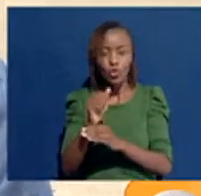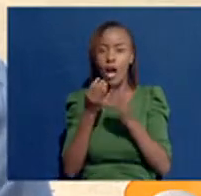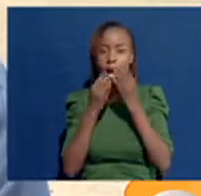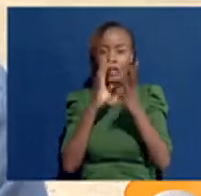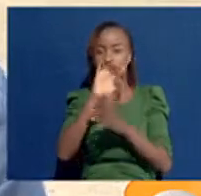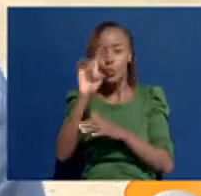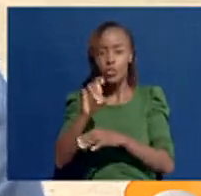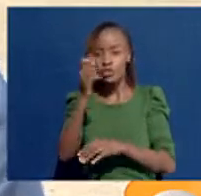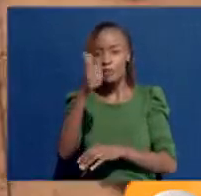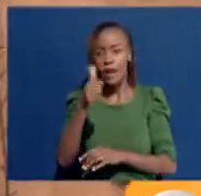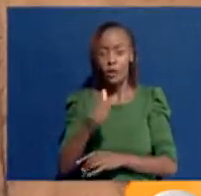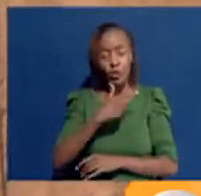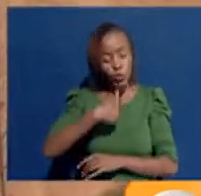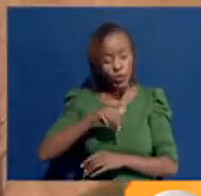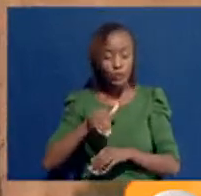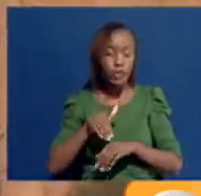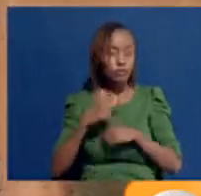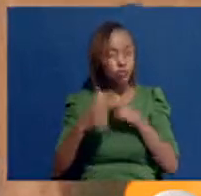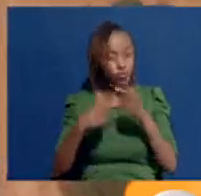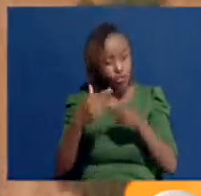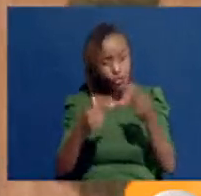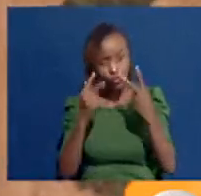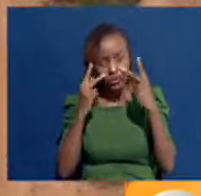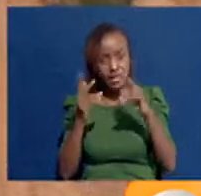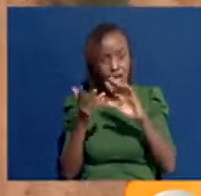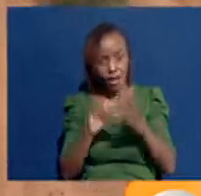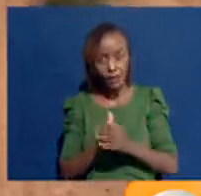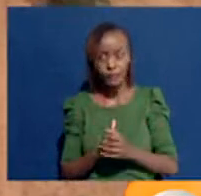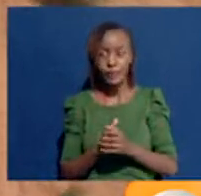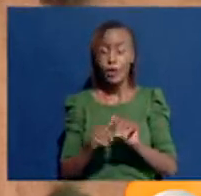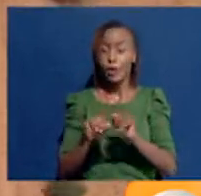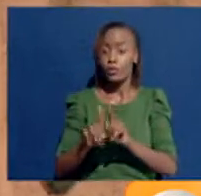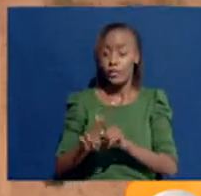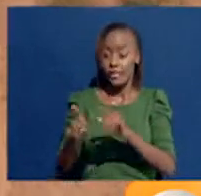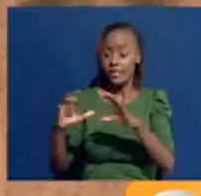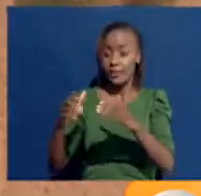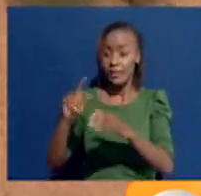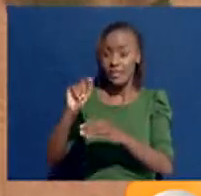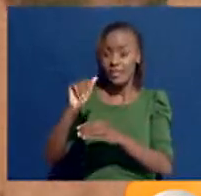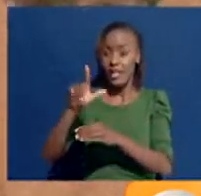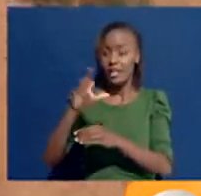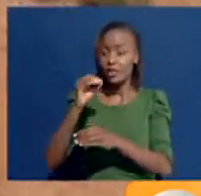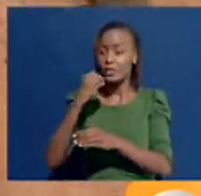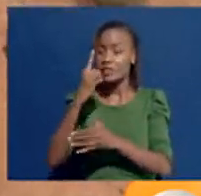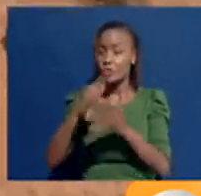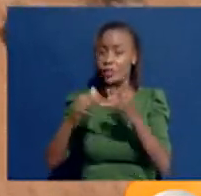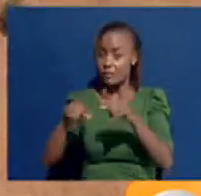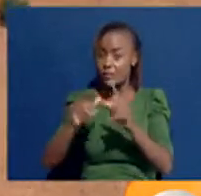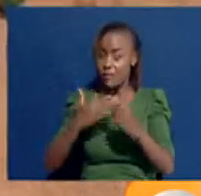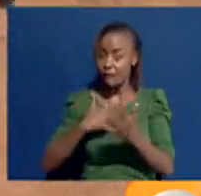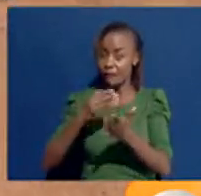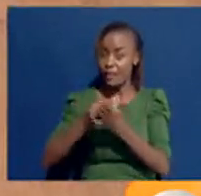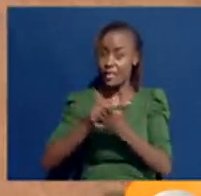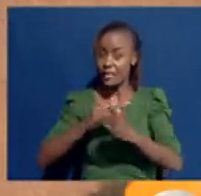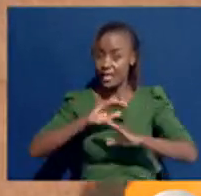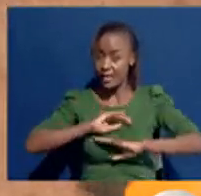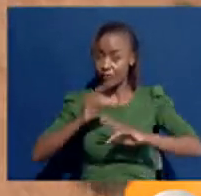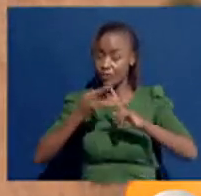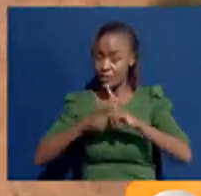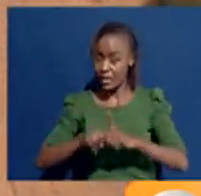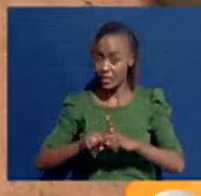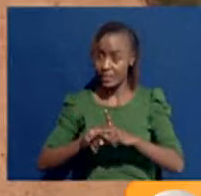It is an issue that we are going to follow up. Even as Tullow Oil insists it has the financial muscle to commence the half a